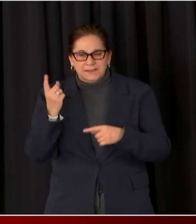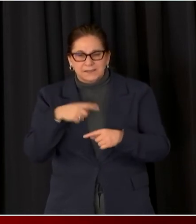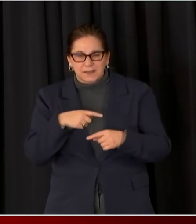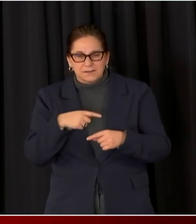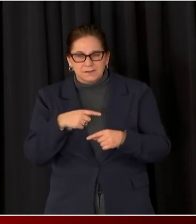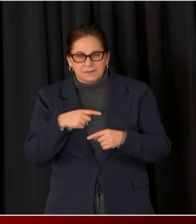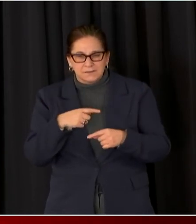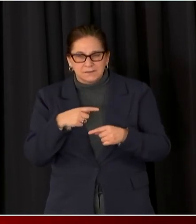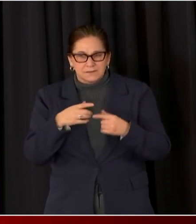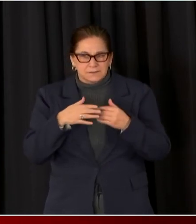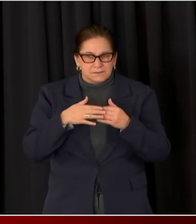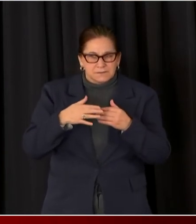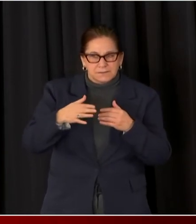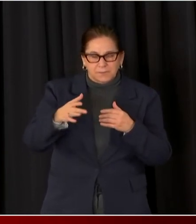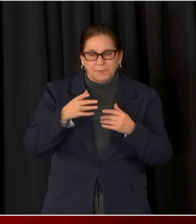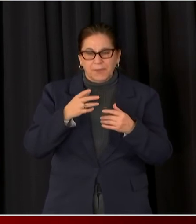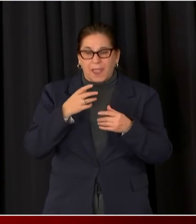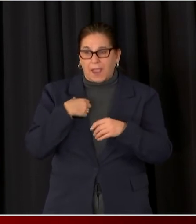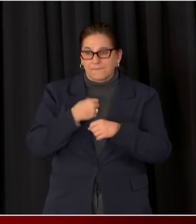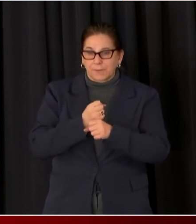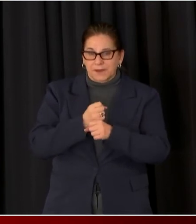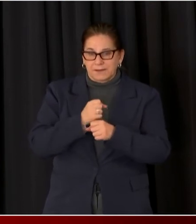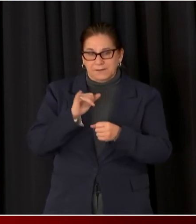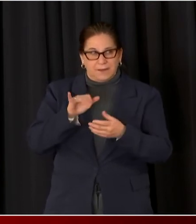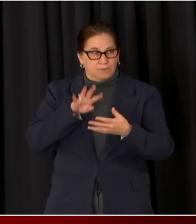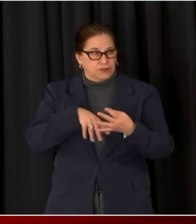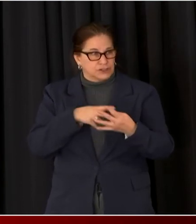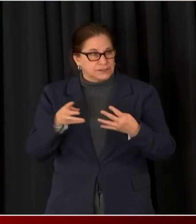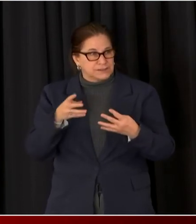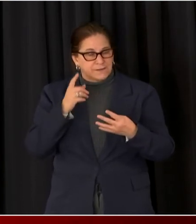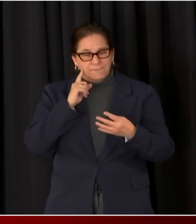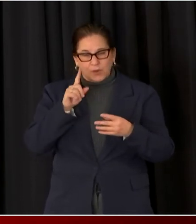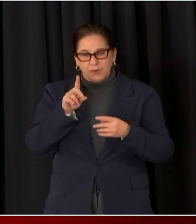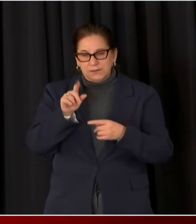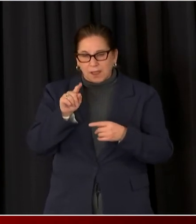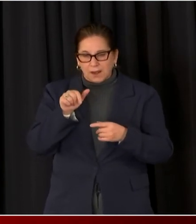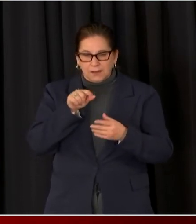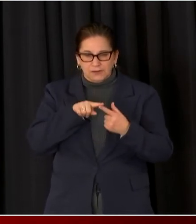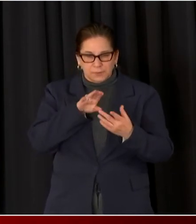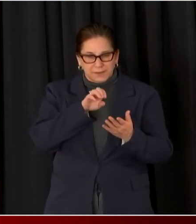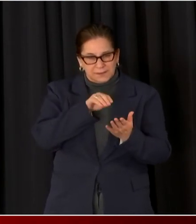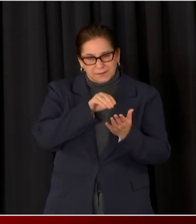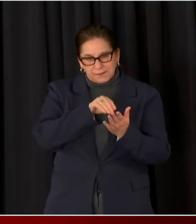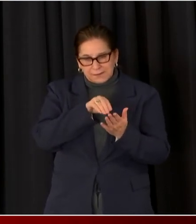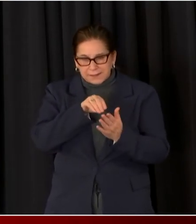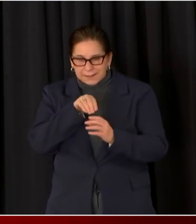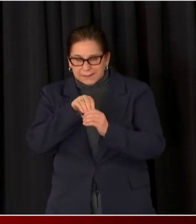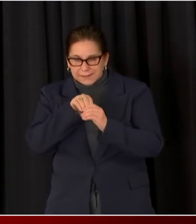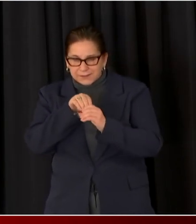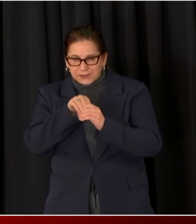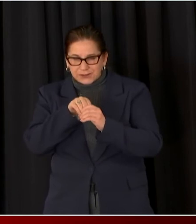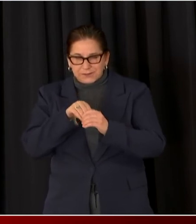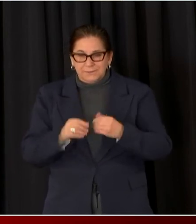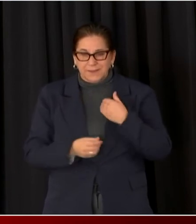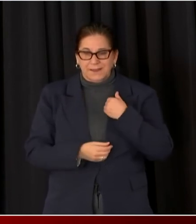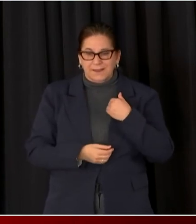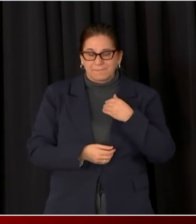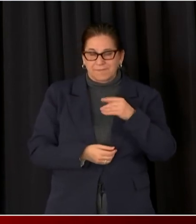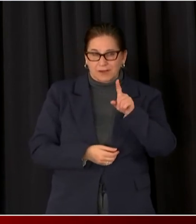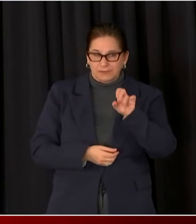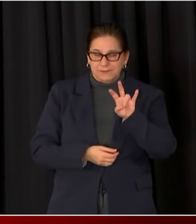who is going to be administering a vaccine to us to have sufficient time to be trained on that specific vaccine. Some